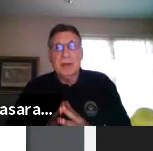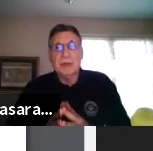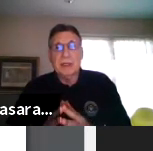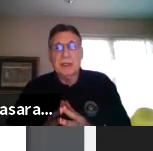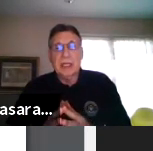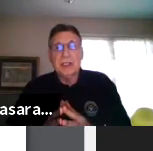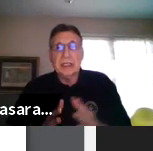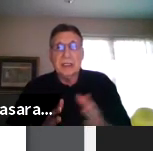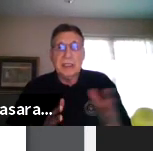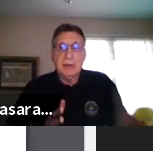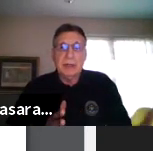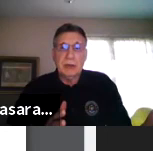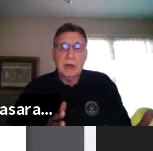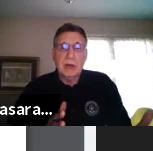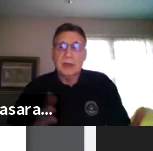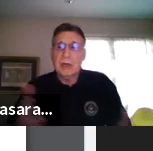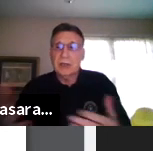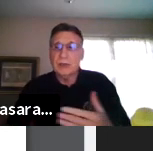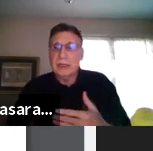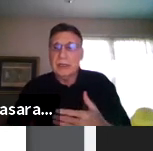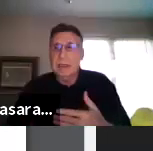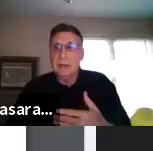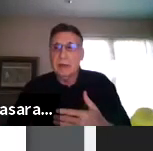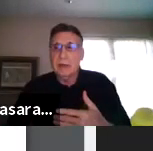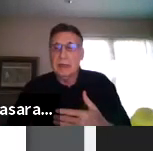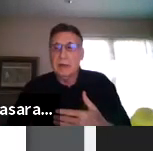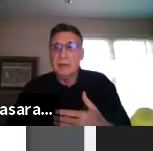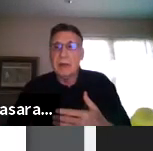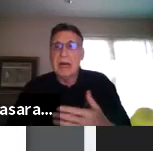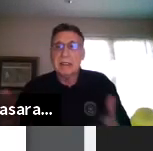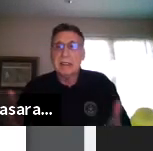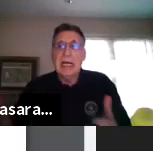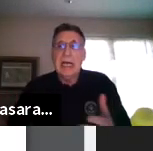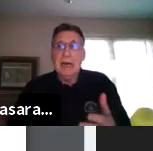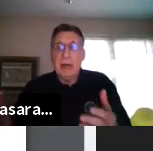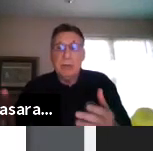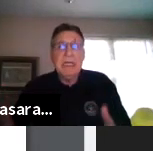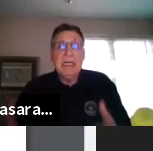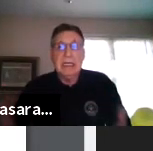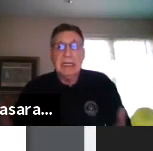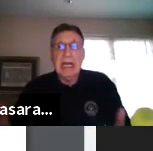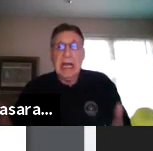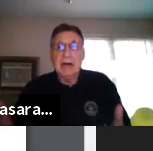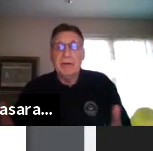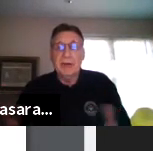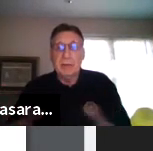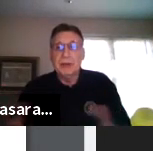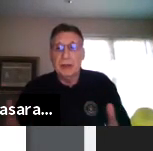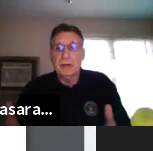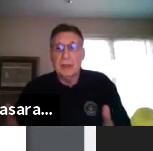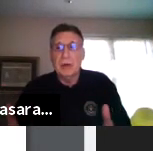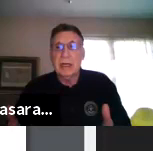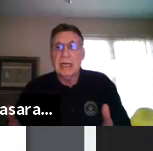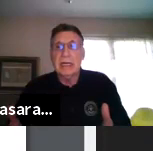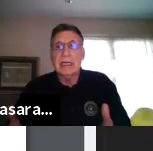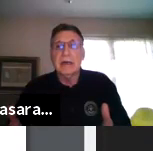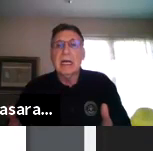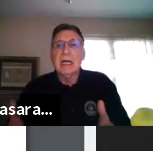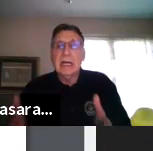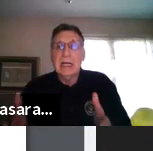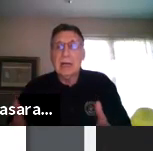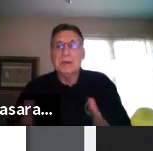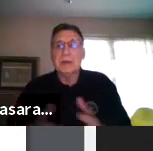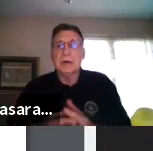In other words, the judge can see what the request was, read the written response, and immediately have the picture of what's going on